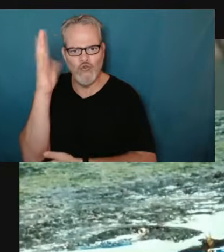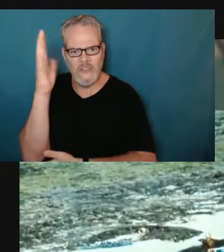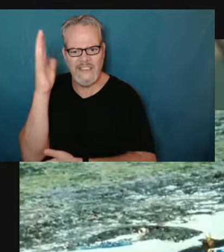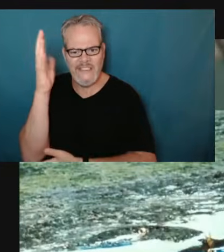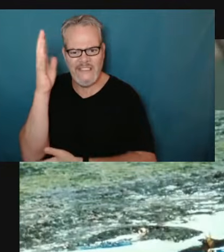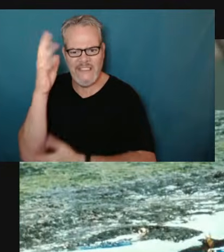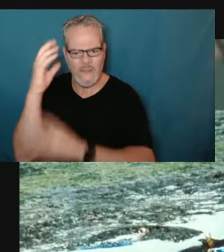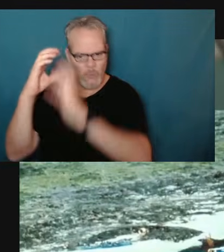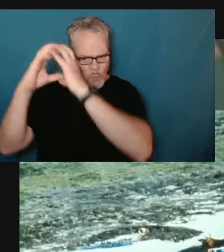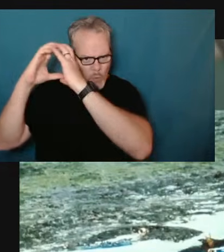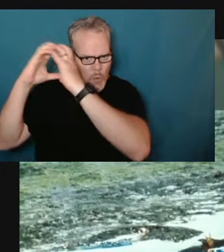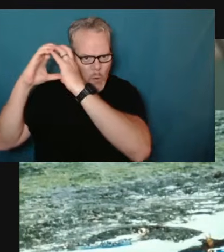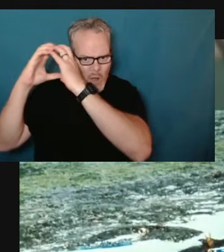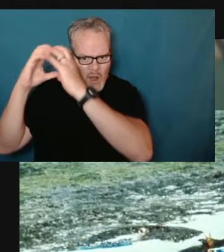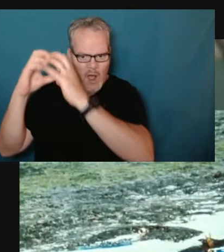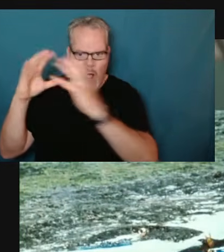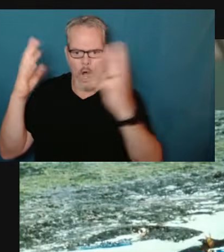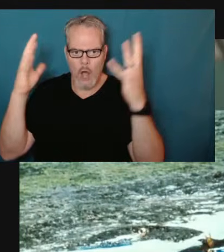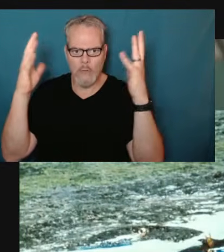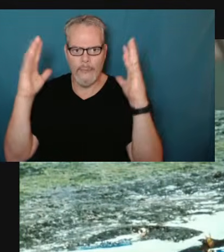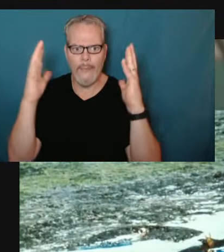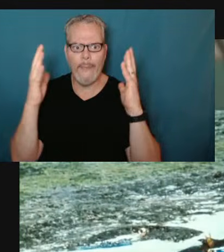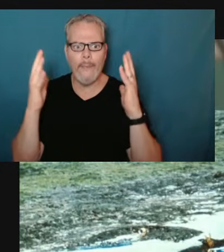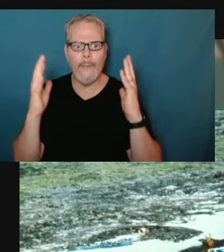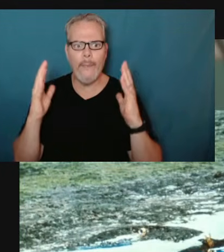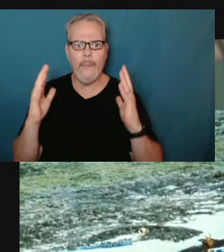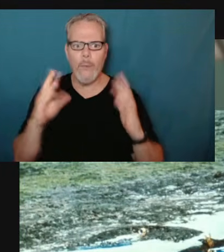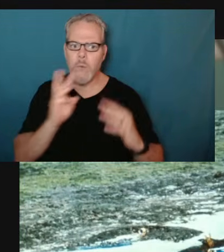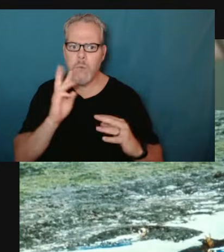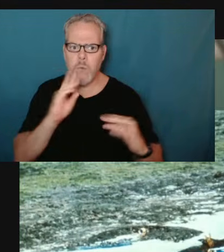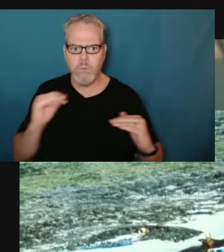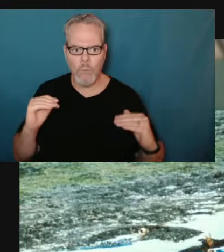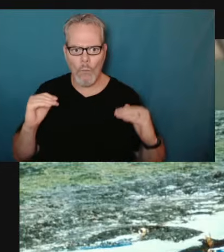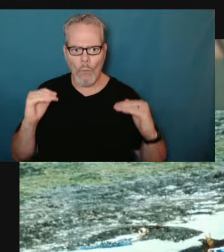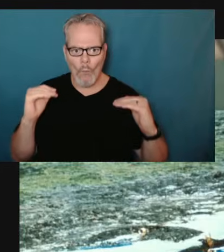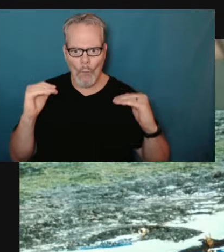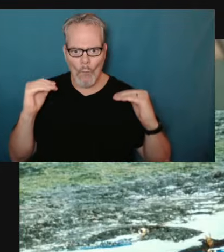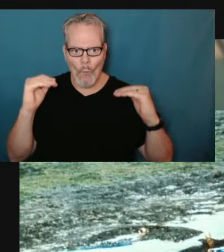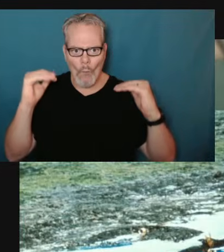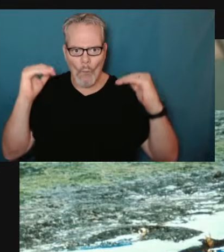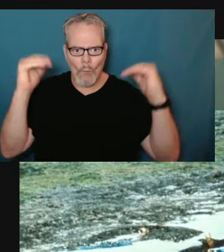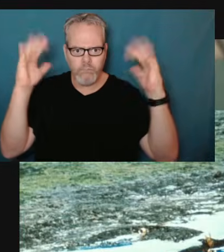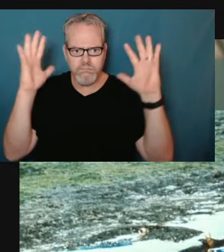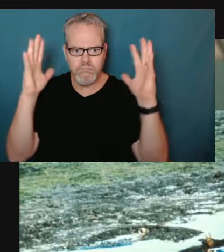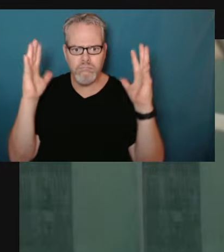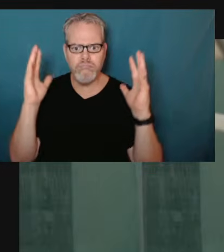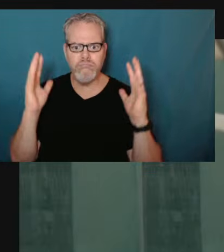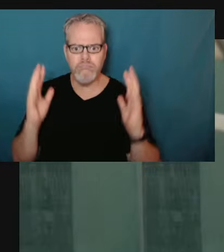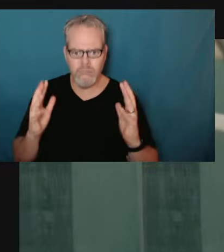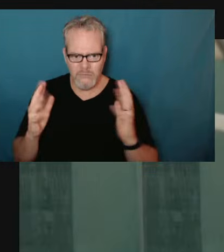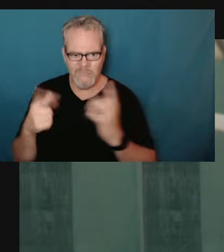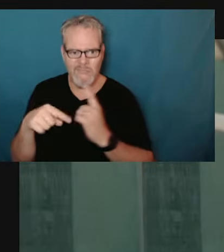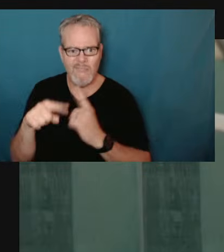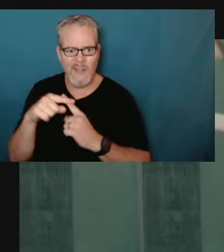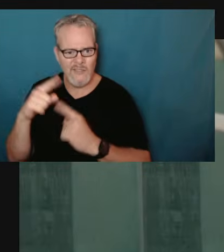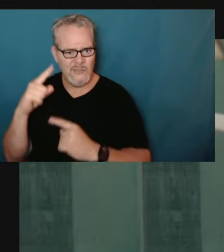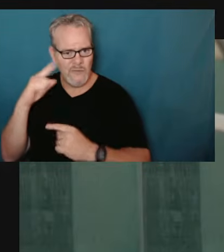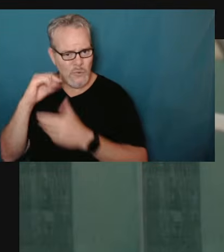being submerged, and you've heard and will have stories about the people who were actually down there for this event.